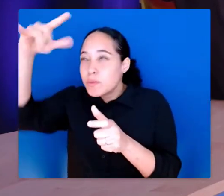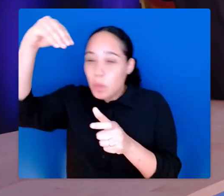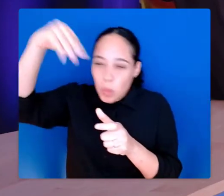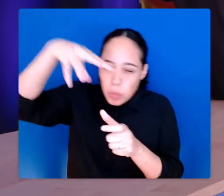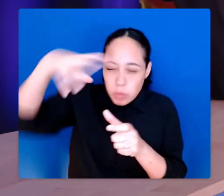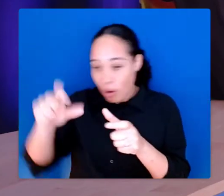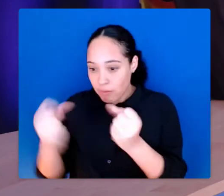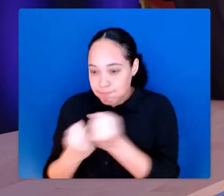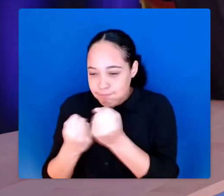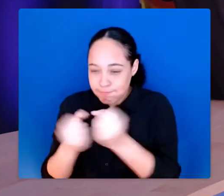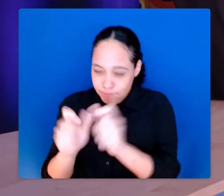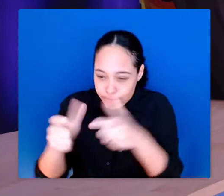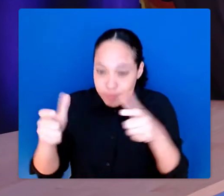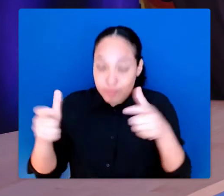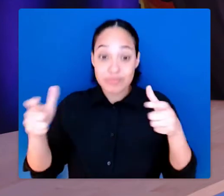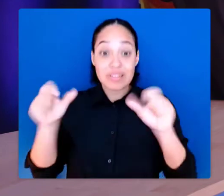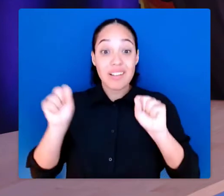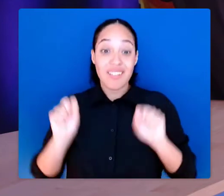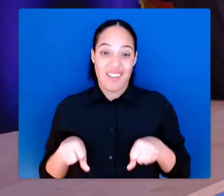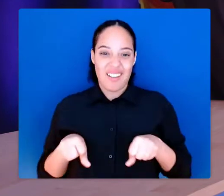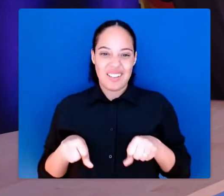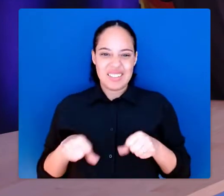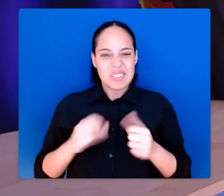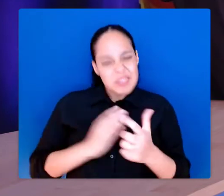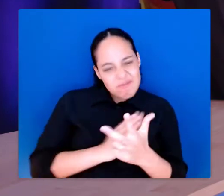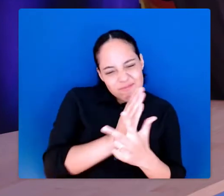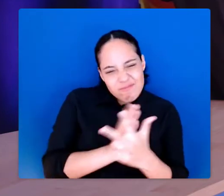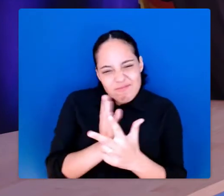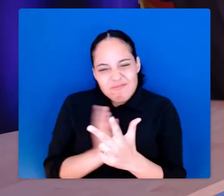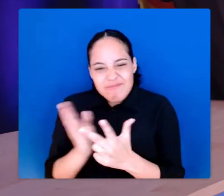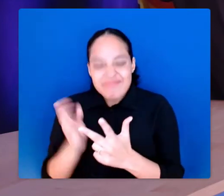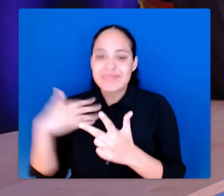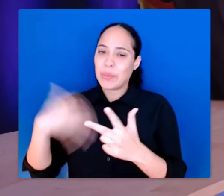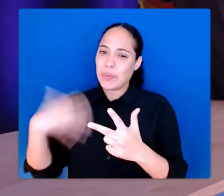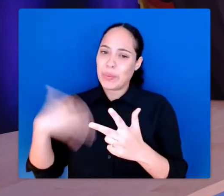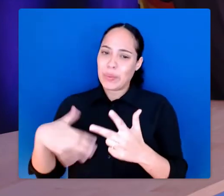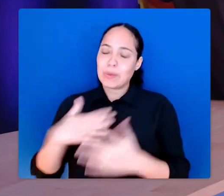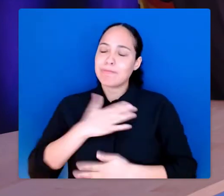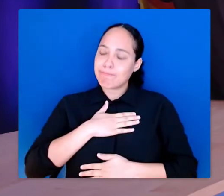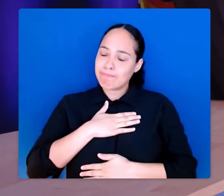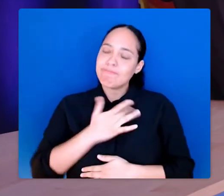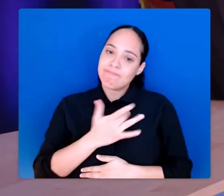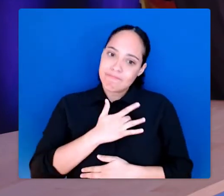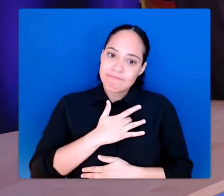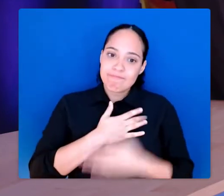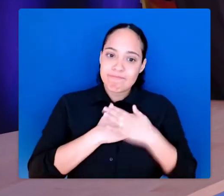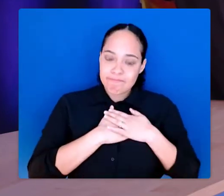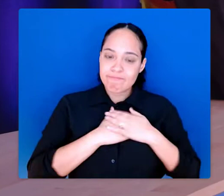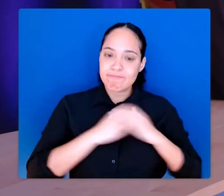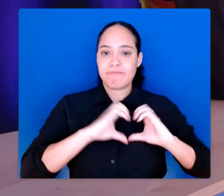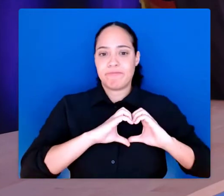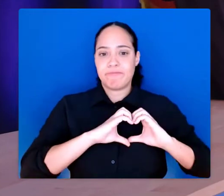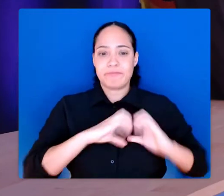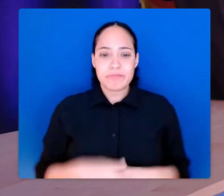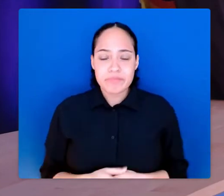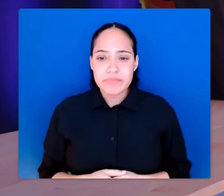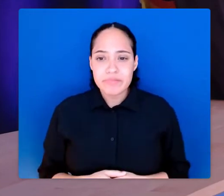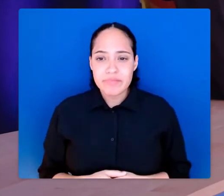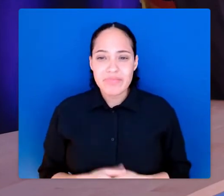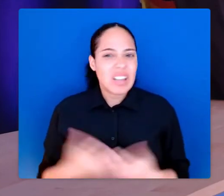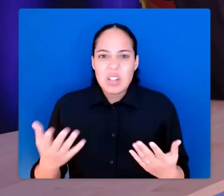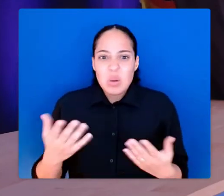it? Right. So actually, I'm an engineering by academic